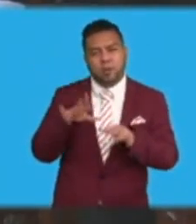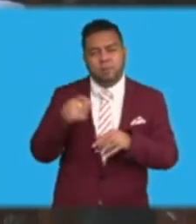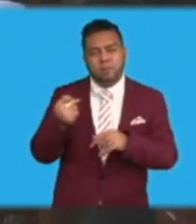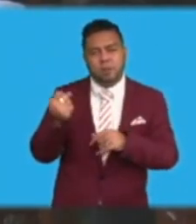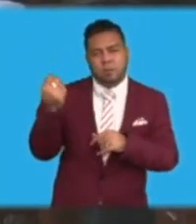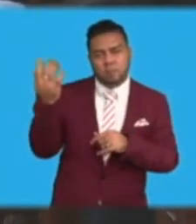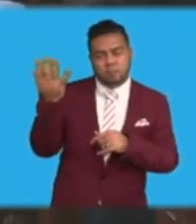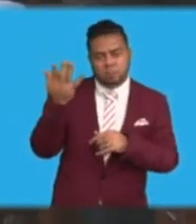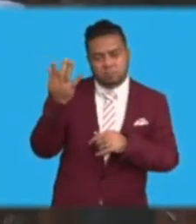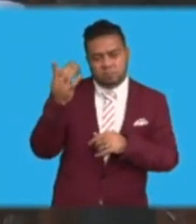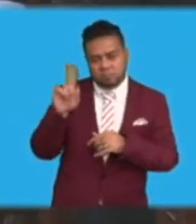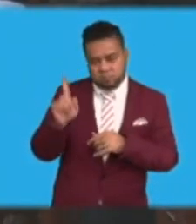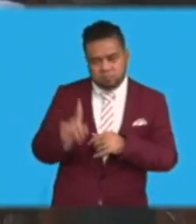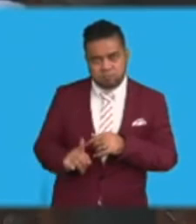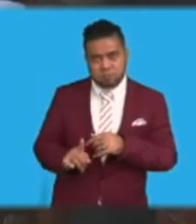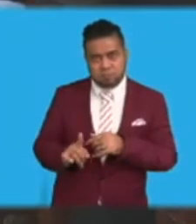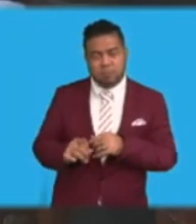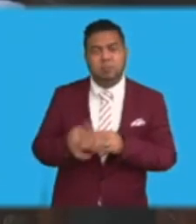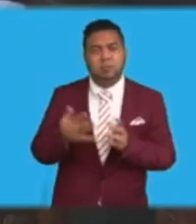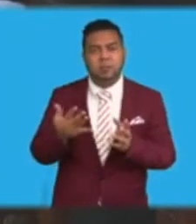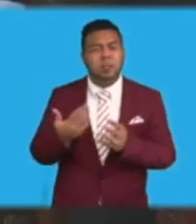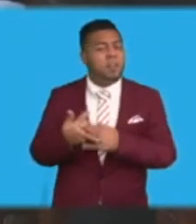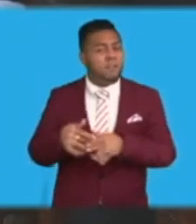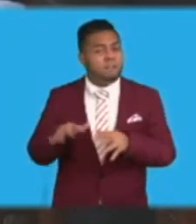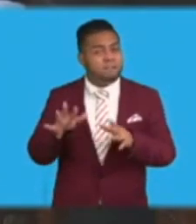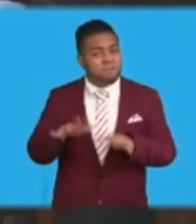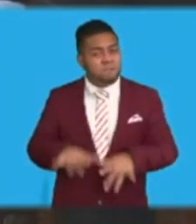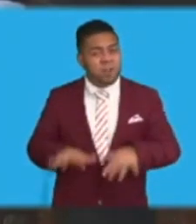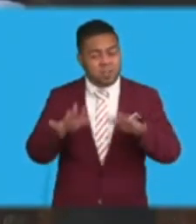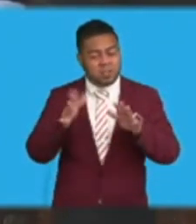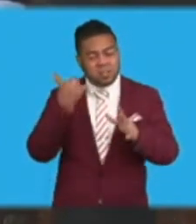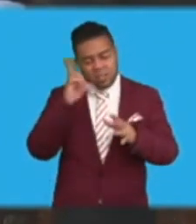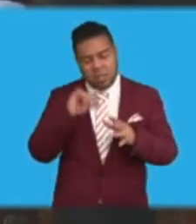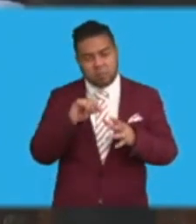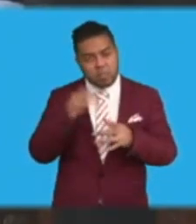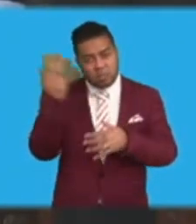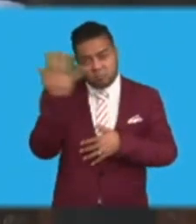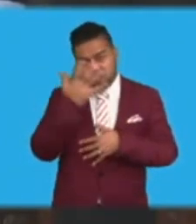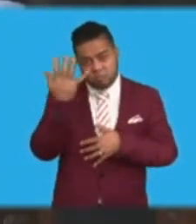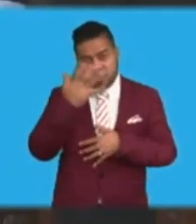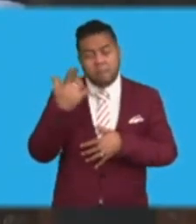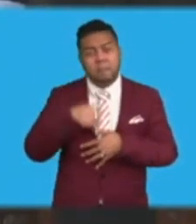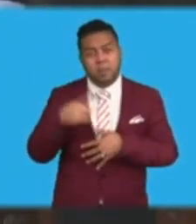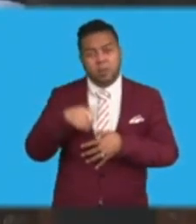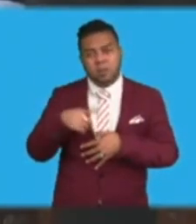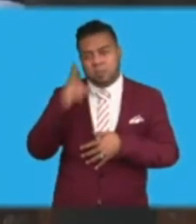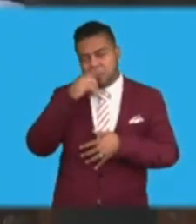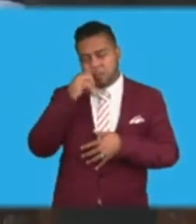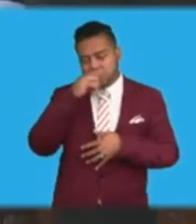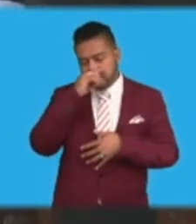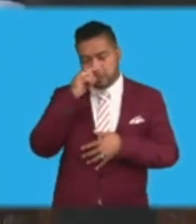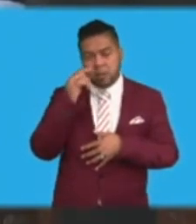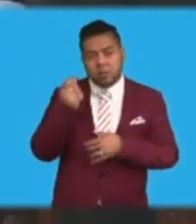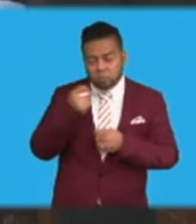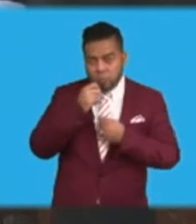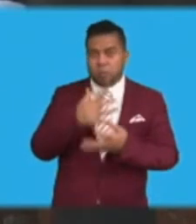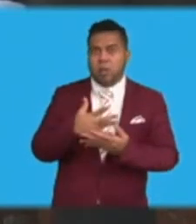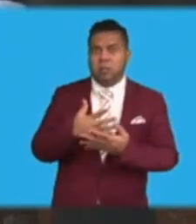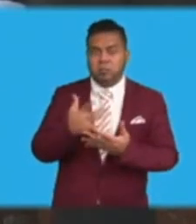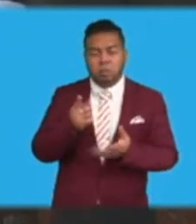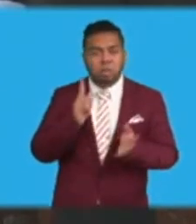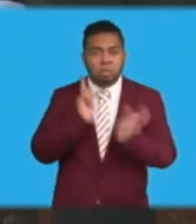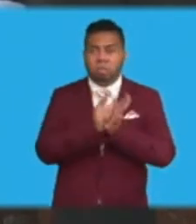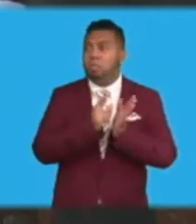Madam Speaker, flash floods are most destructive and can be fatal because people are usually taken by surprise without